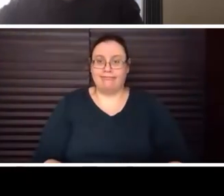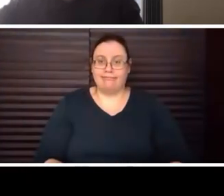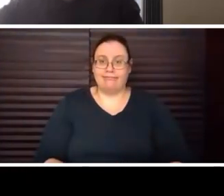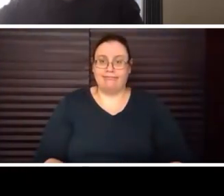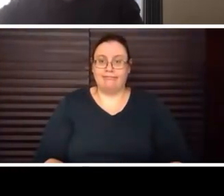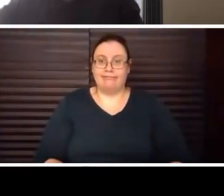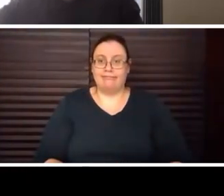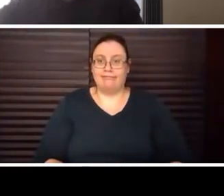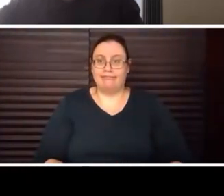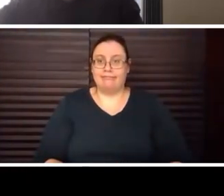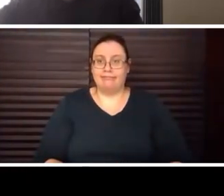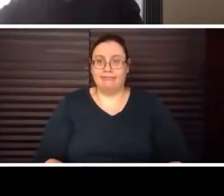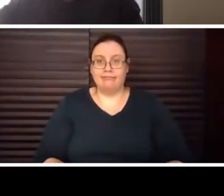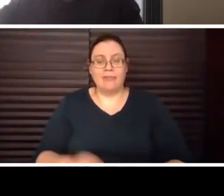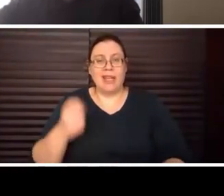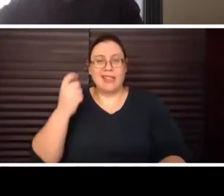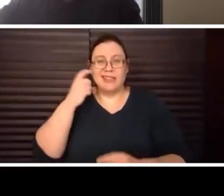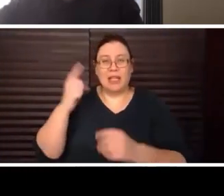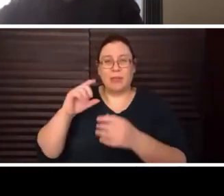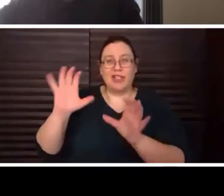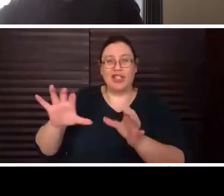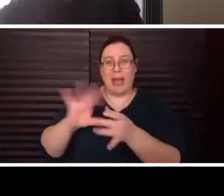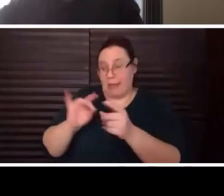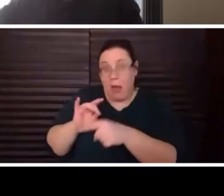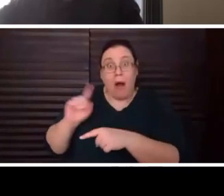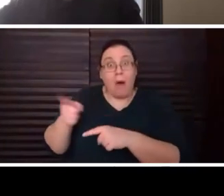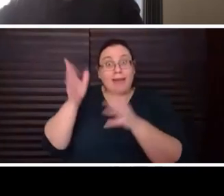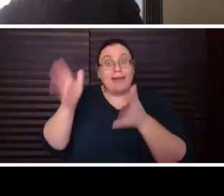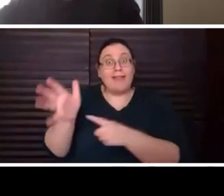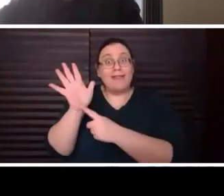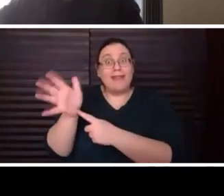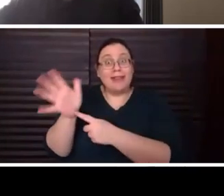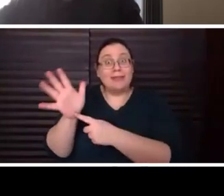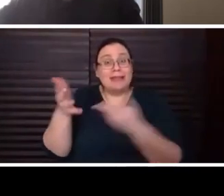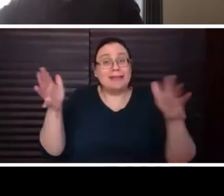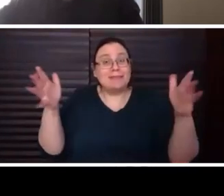I saw I got a message. Oh, we only have 5 minutes left.